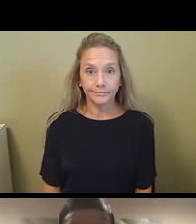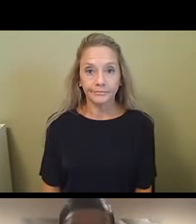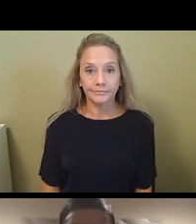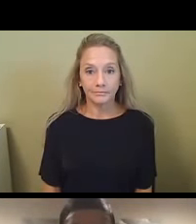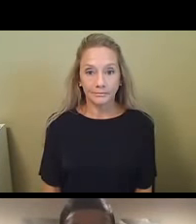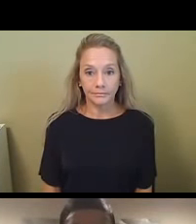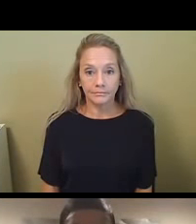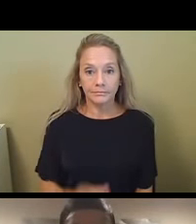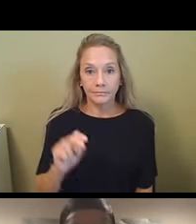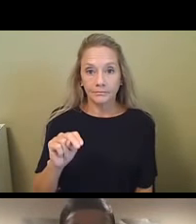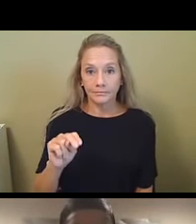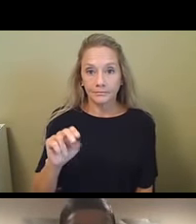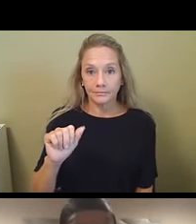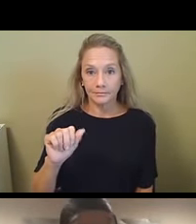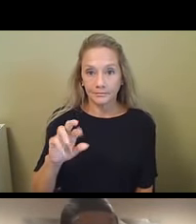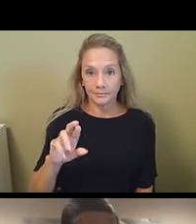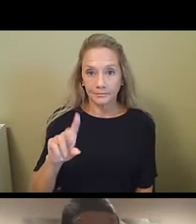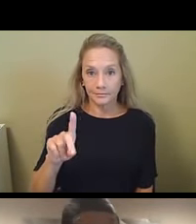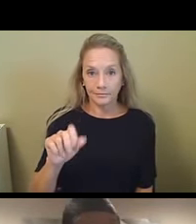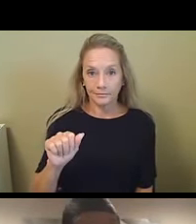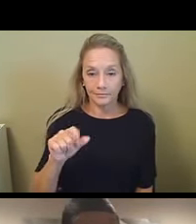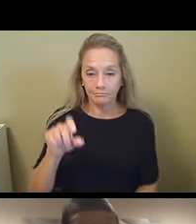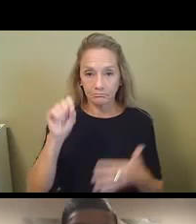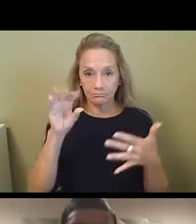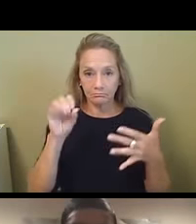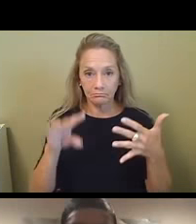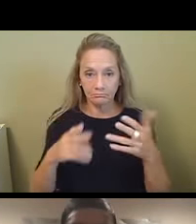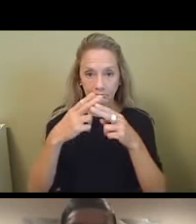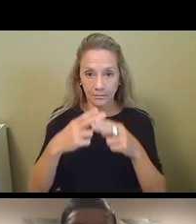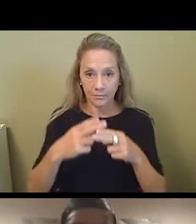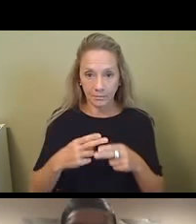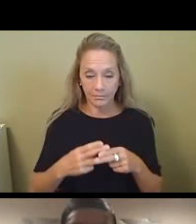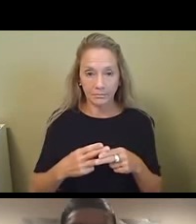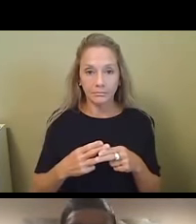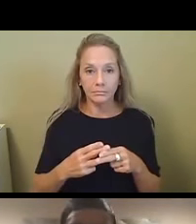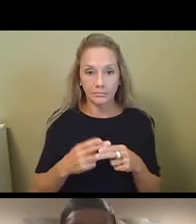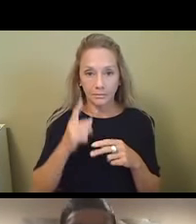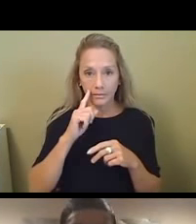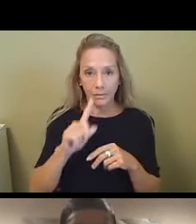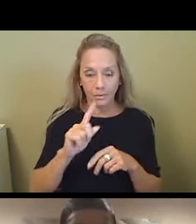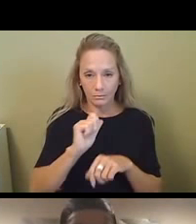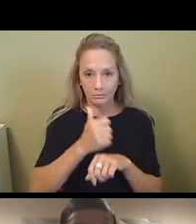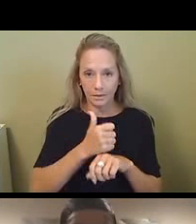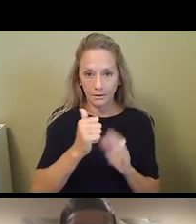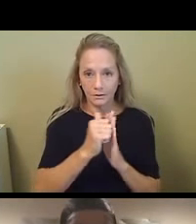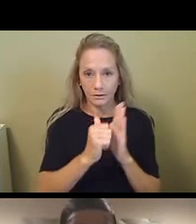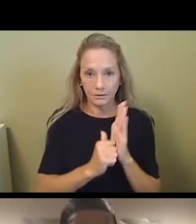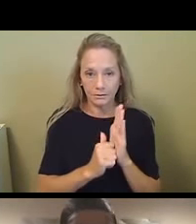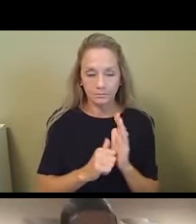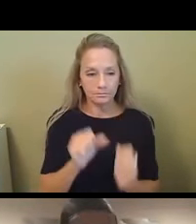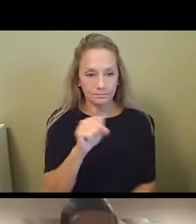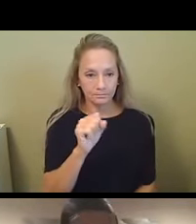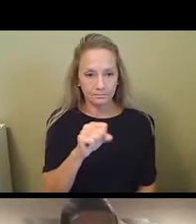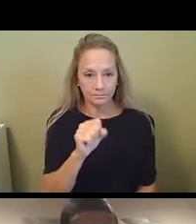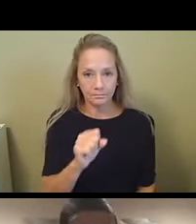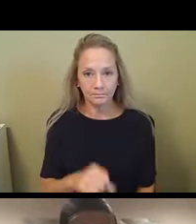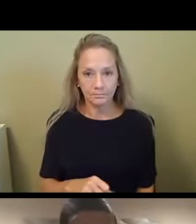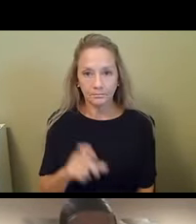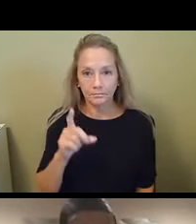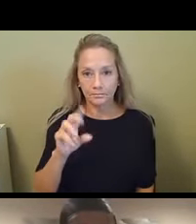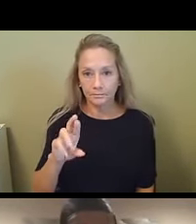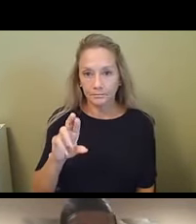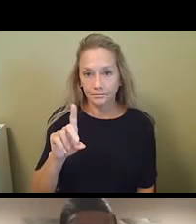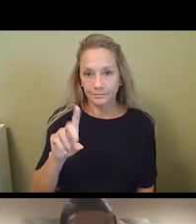Okay, Narda, if you will go through the roll call for setting the agenda, please. Certainly. Dr.